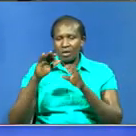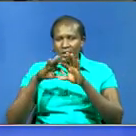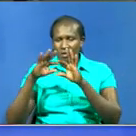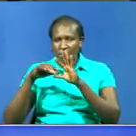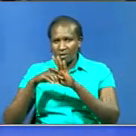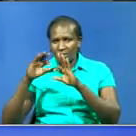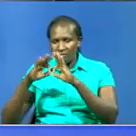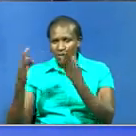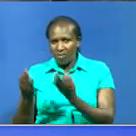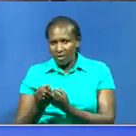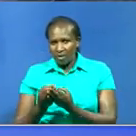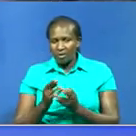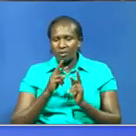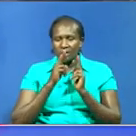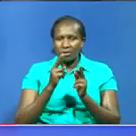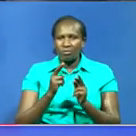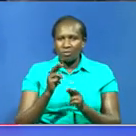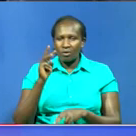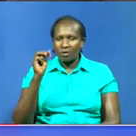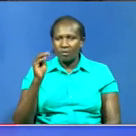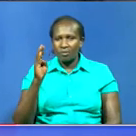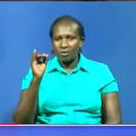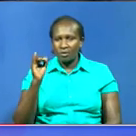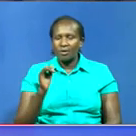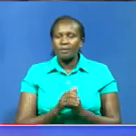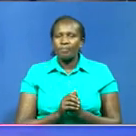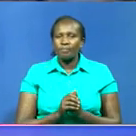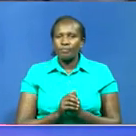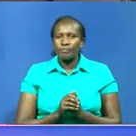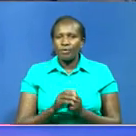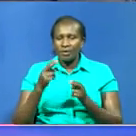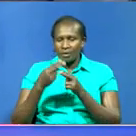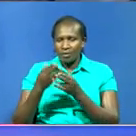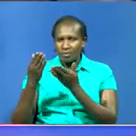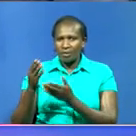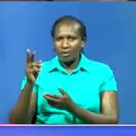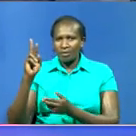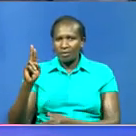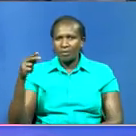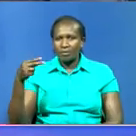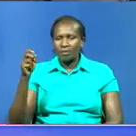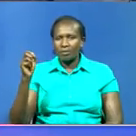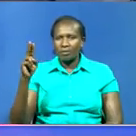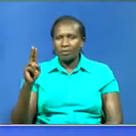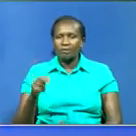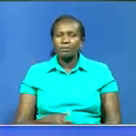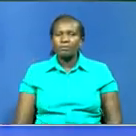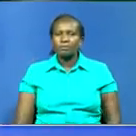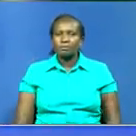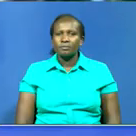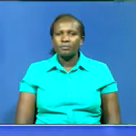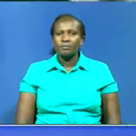jumla. Nikiripotia runinga ya MBCI, mie ni Ruth Chege.